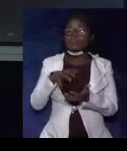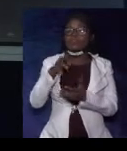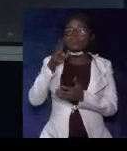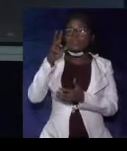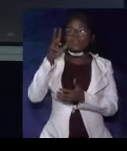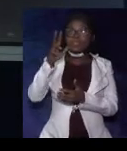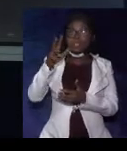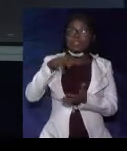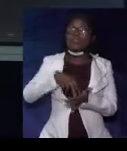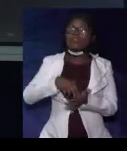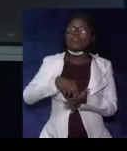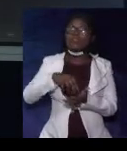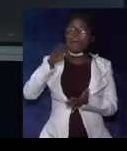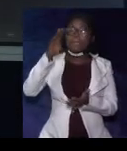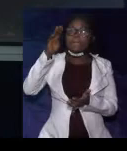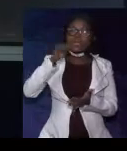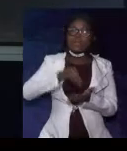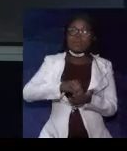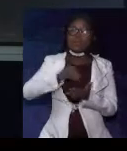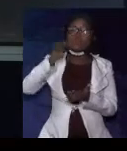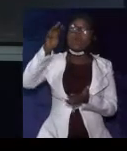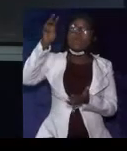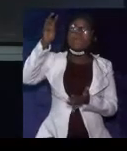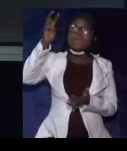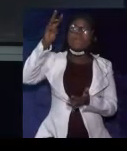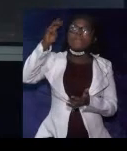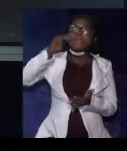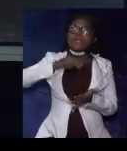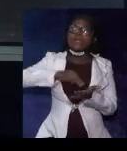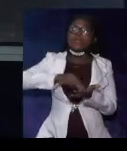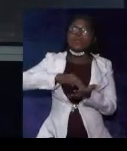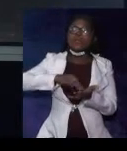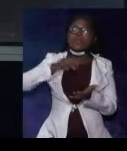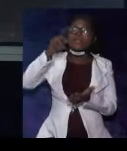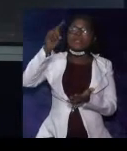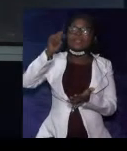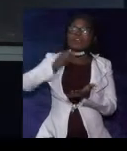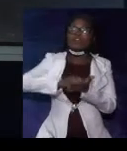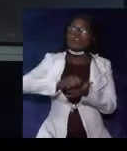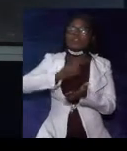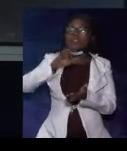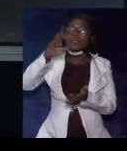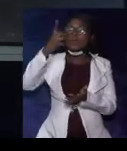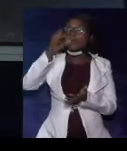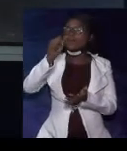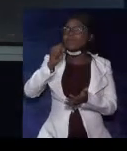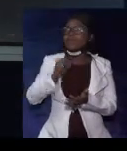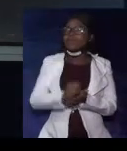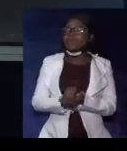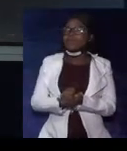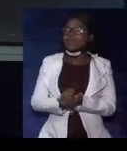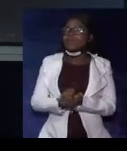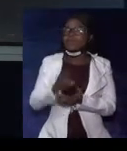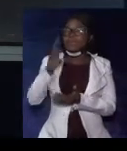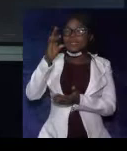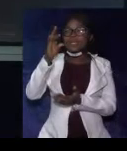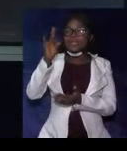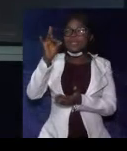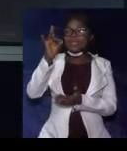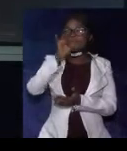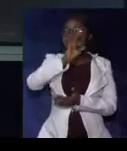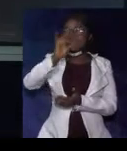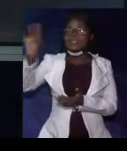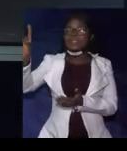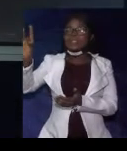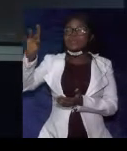house that I asked you to draw. Trillion, billion, million, because some people will just go from billion straight to thousand. No, 22 trillion,